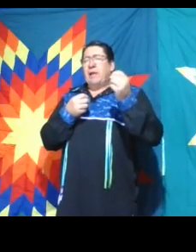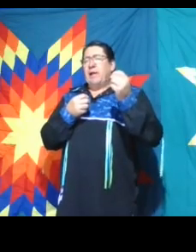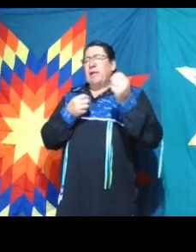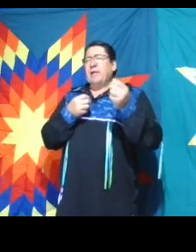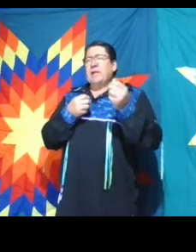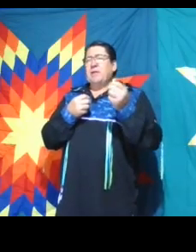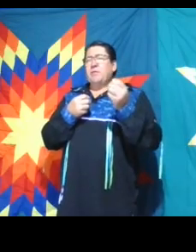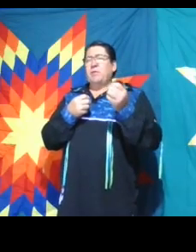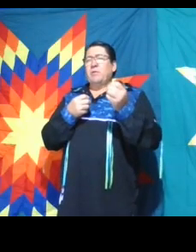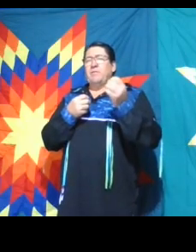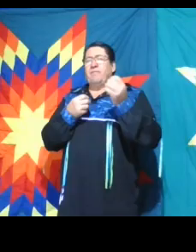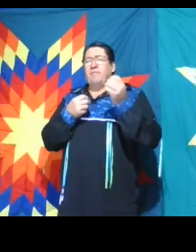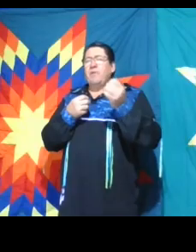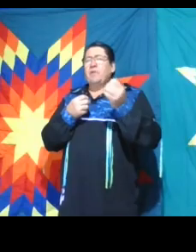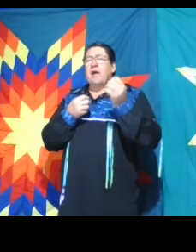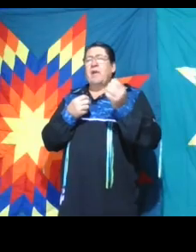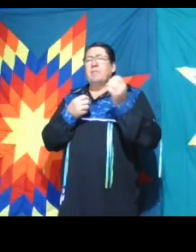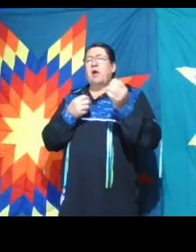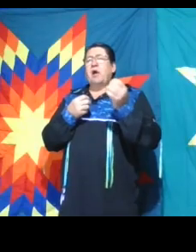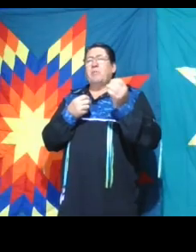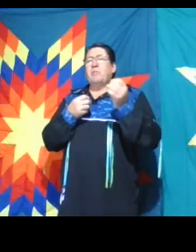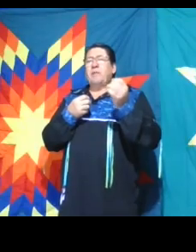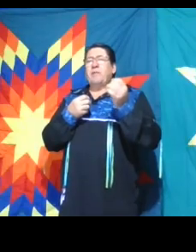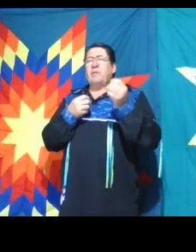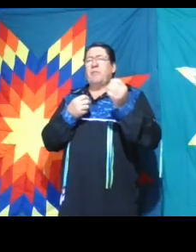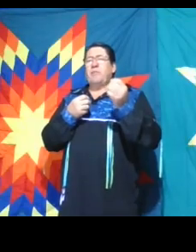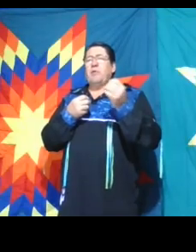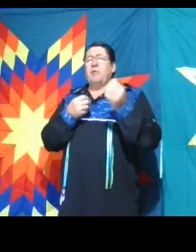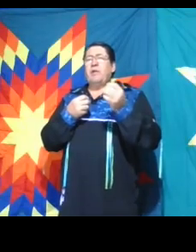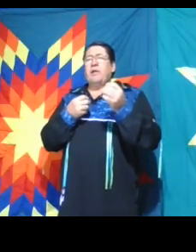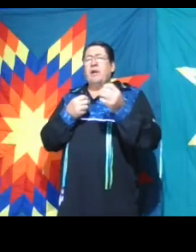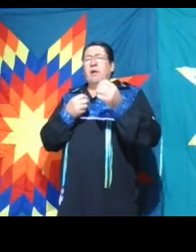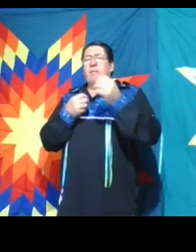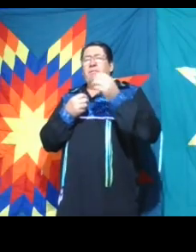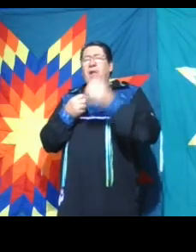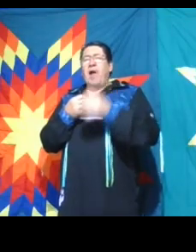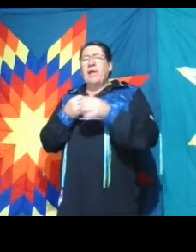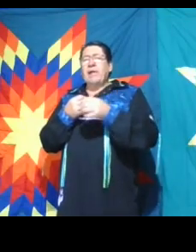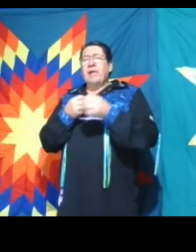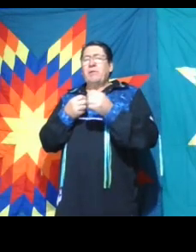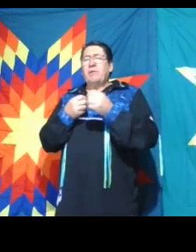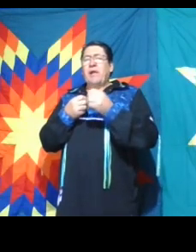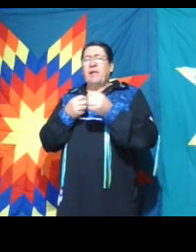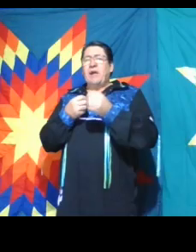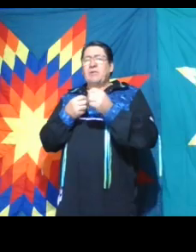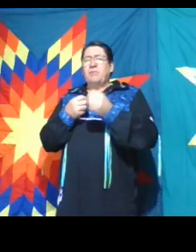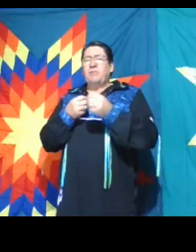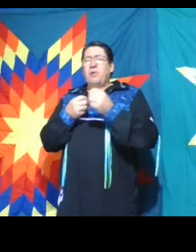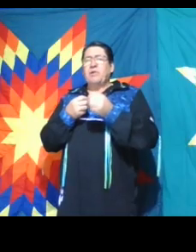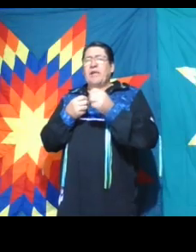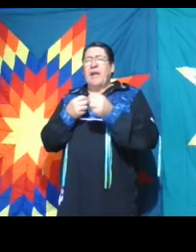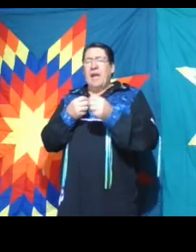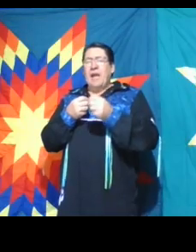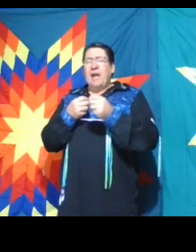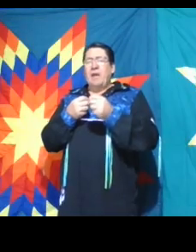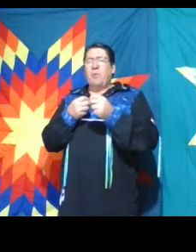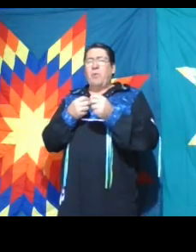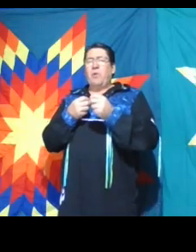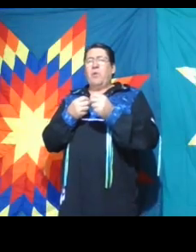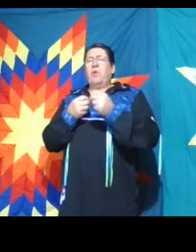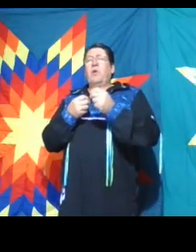taking 18-year-olds, first-time job, leaving their community, flying into a 10,000 person